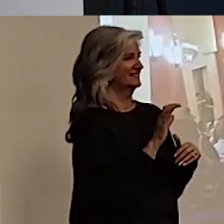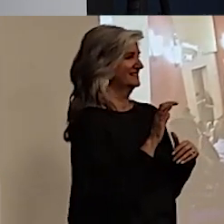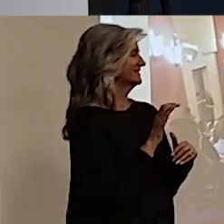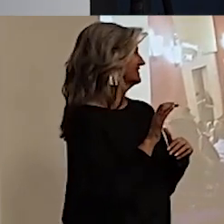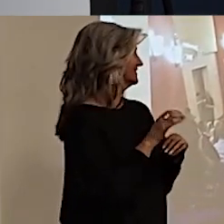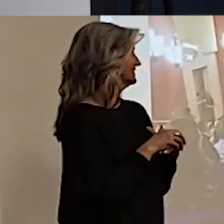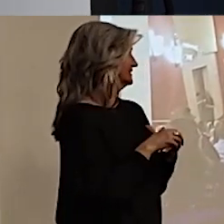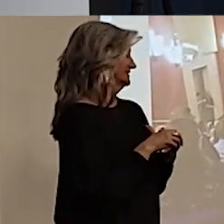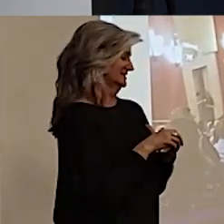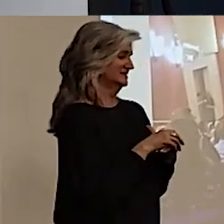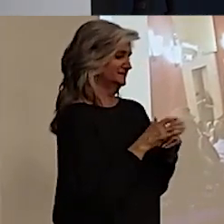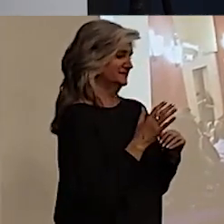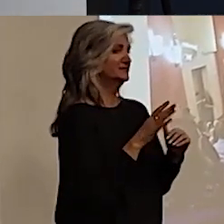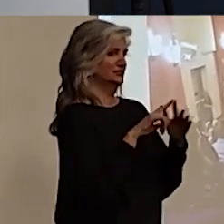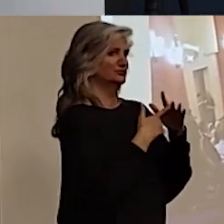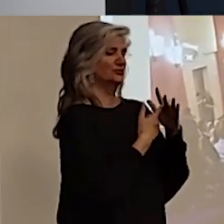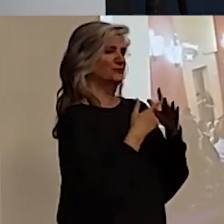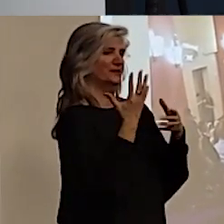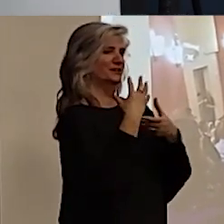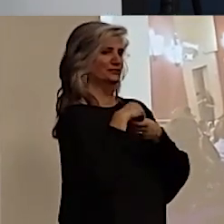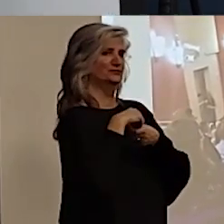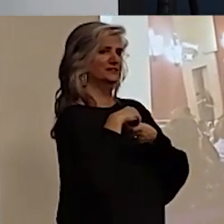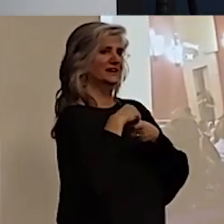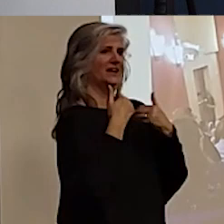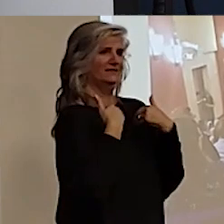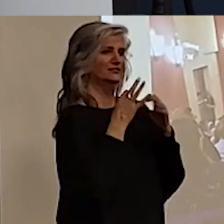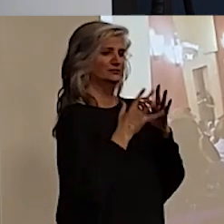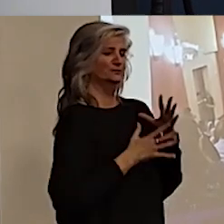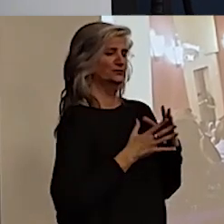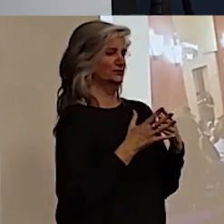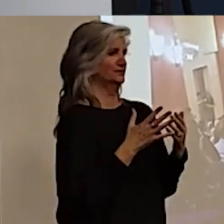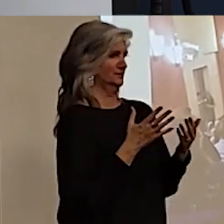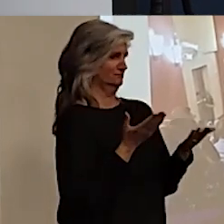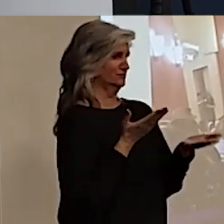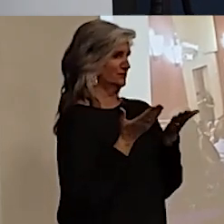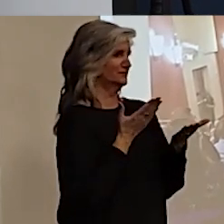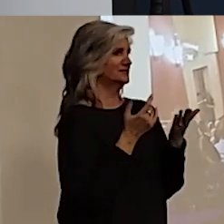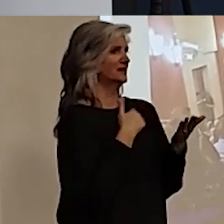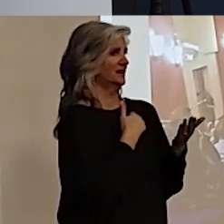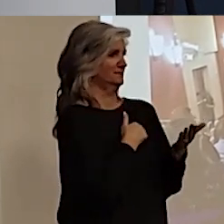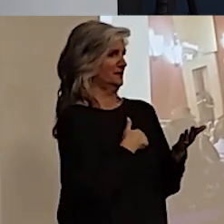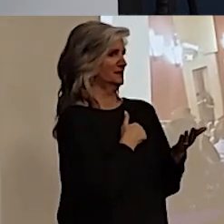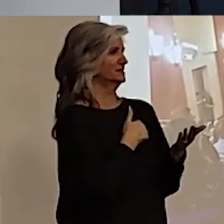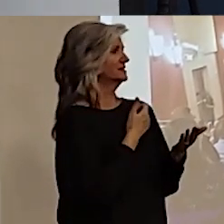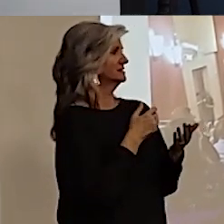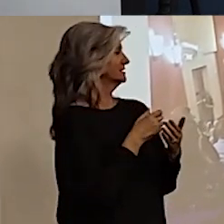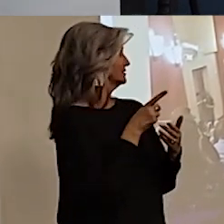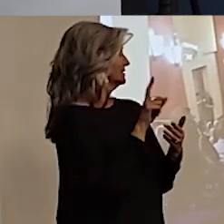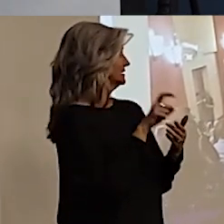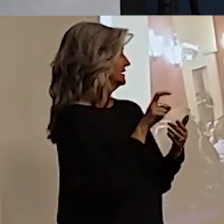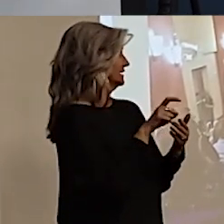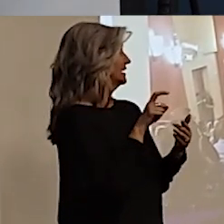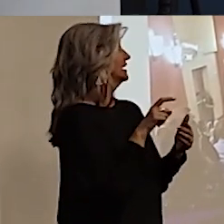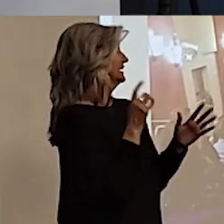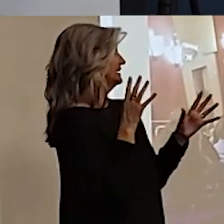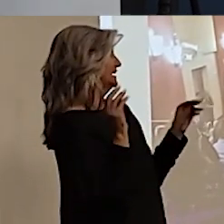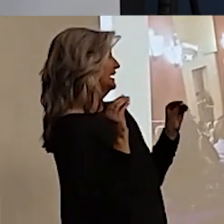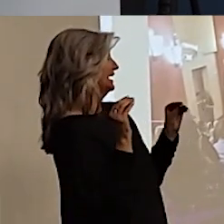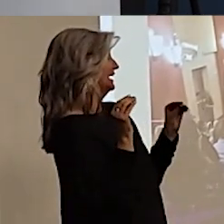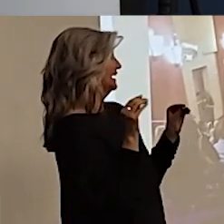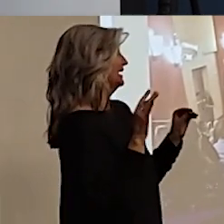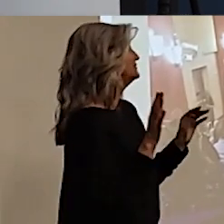to start being inclusive and have interpretation services, and I apologize. Do you need a break?